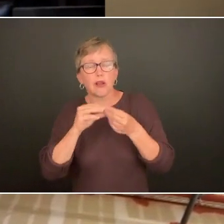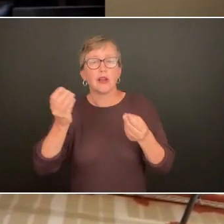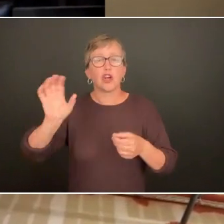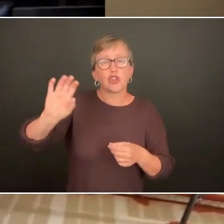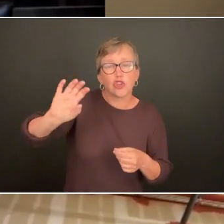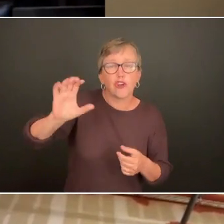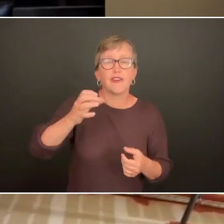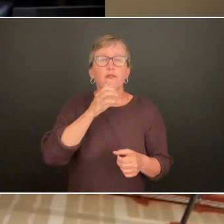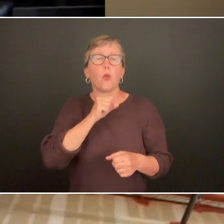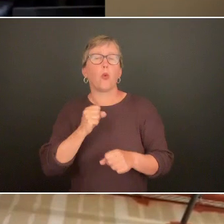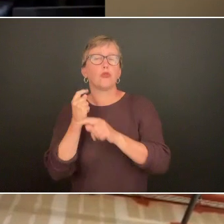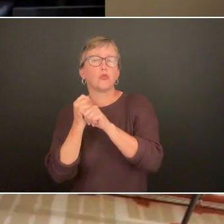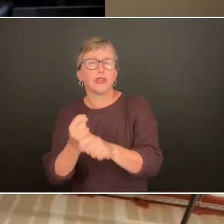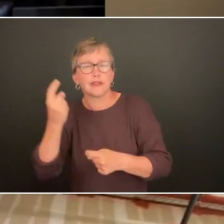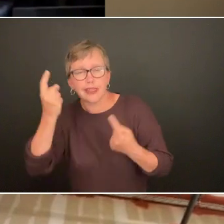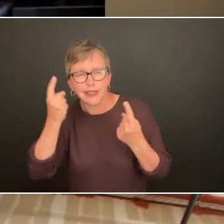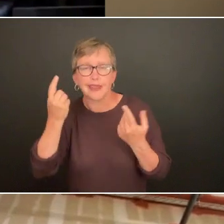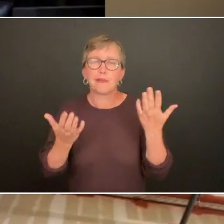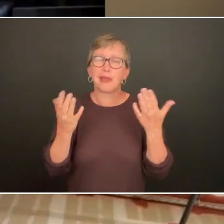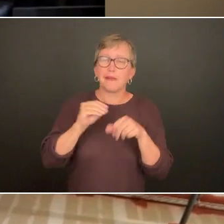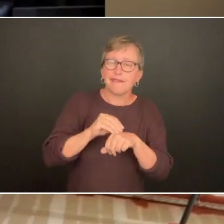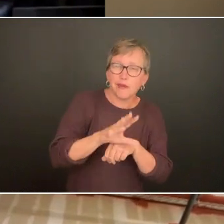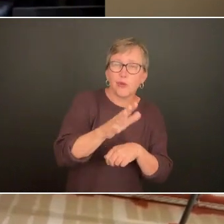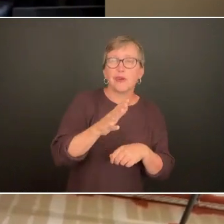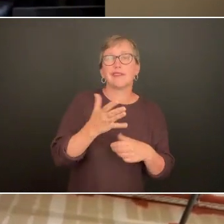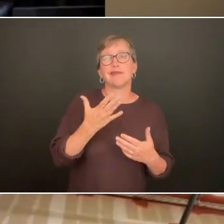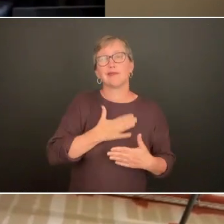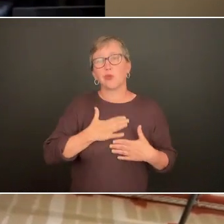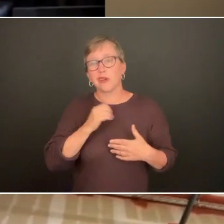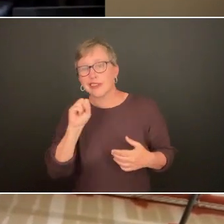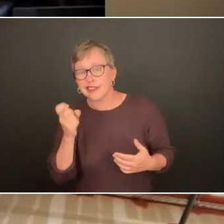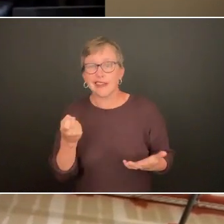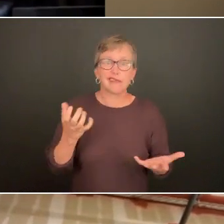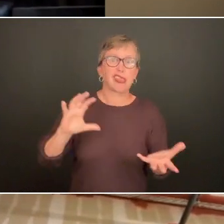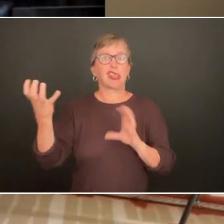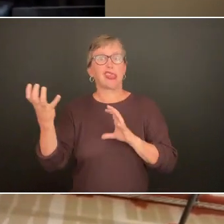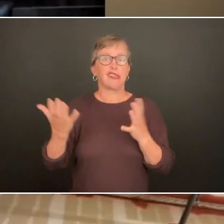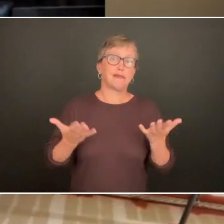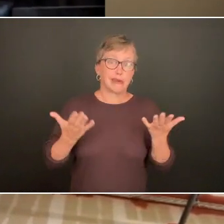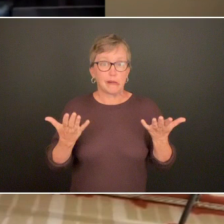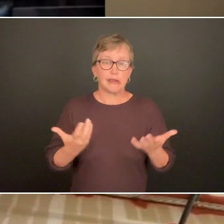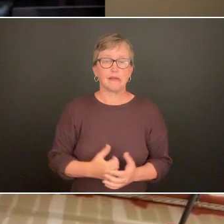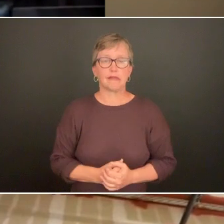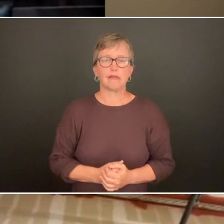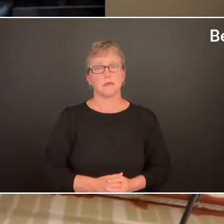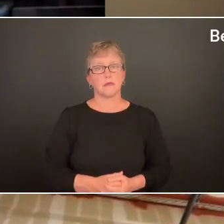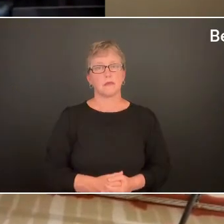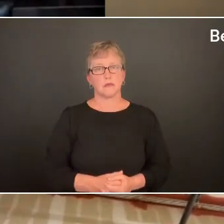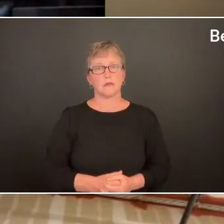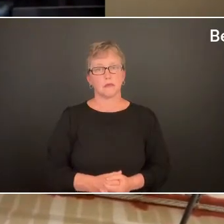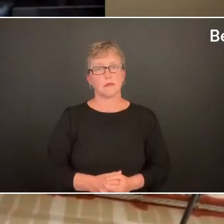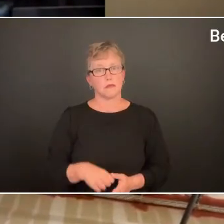not or would interfere with the process of enjoying sex. Yes, John, I